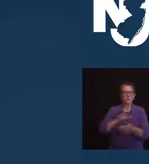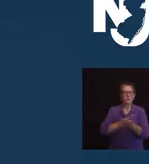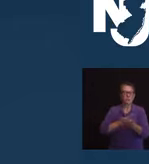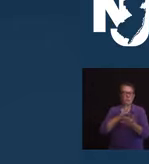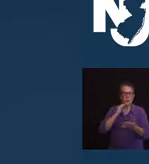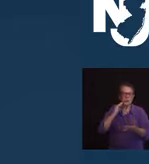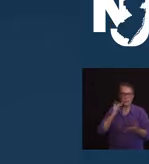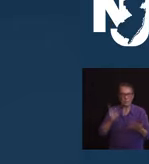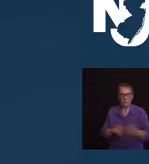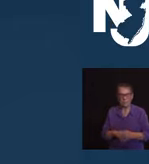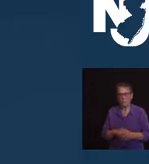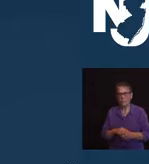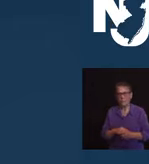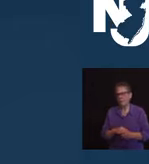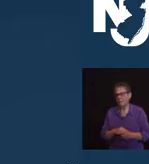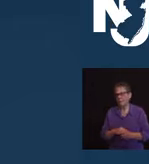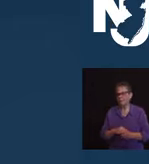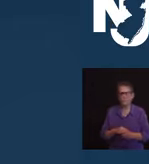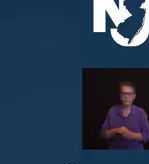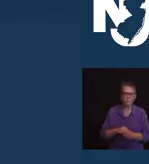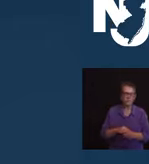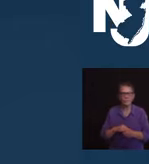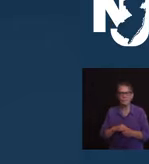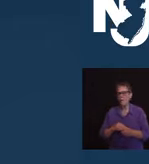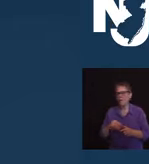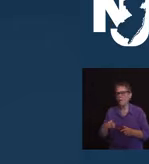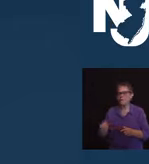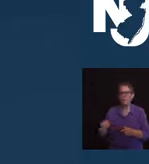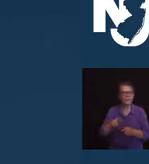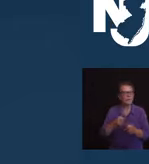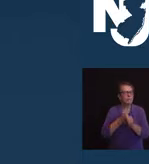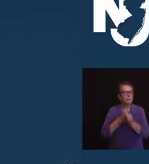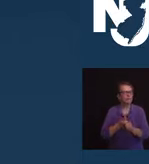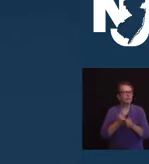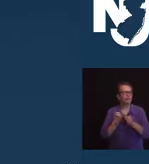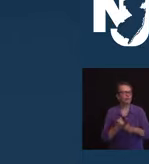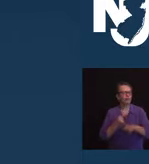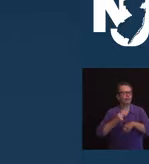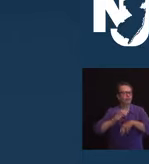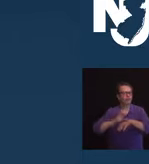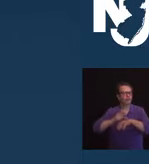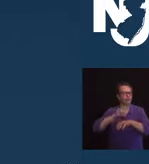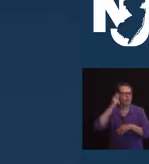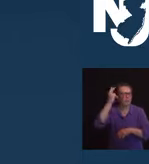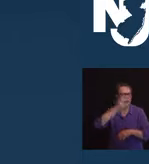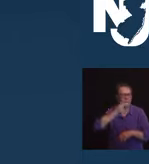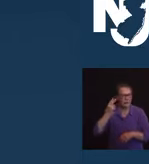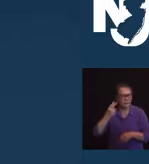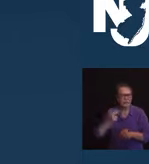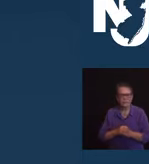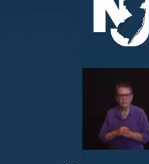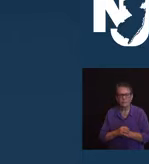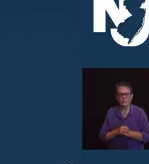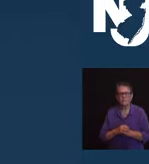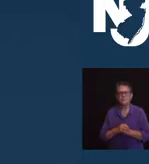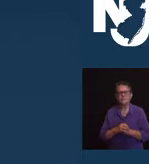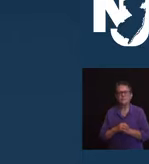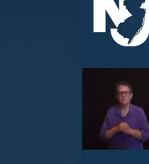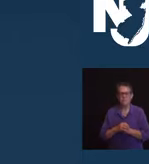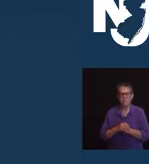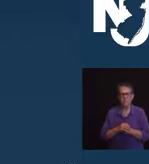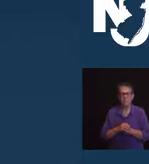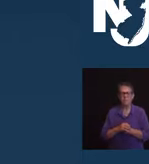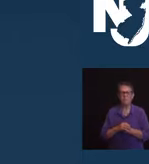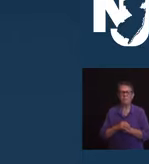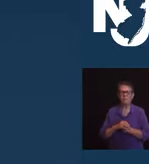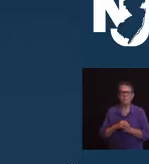man true to his Catholic faith, a past member of the board of Our Lady of Consolation Church in Wayne, and an active communicant at